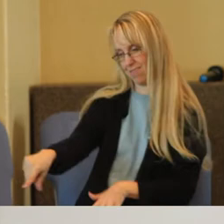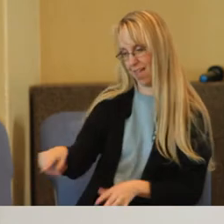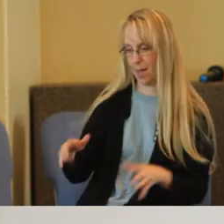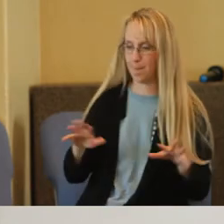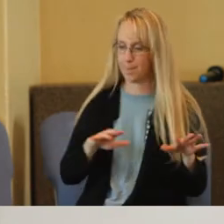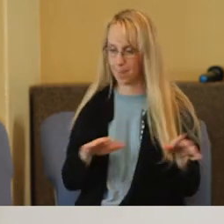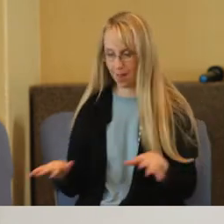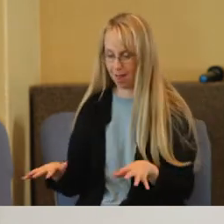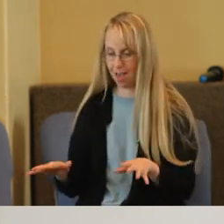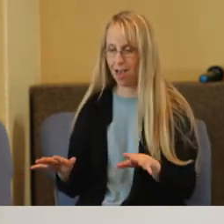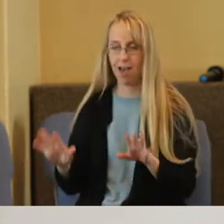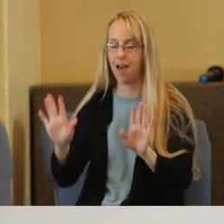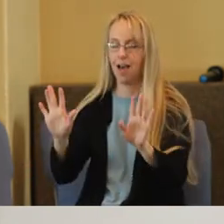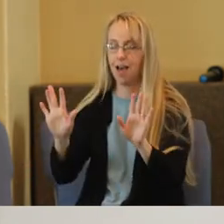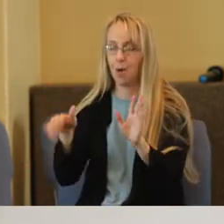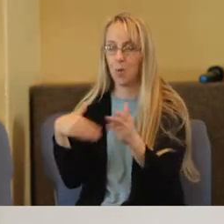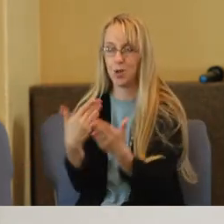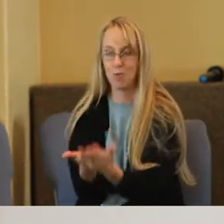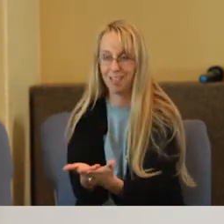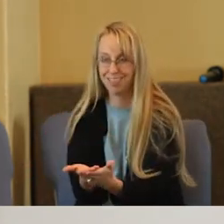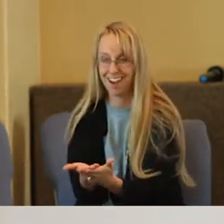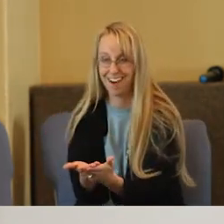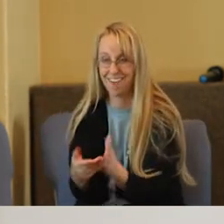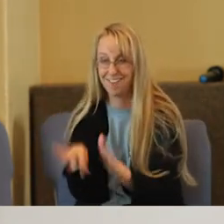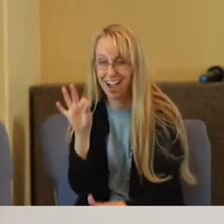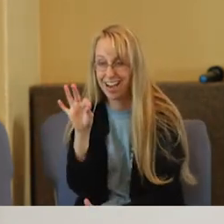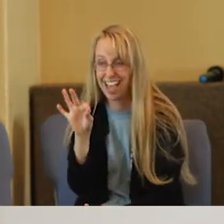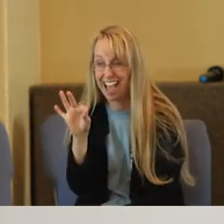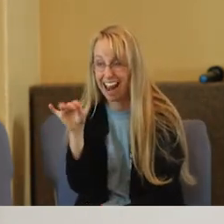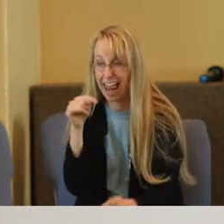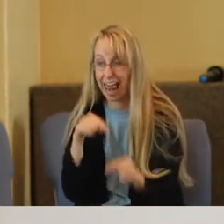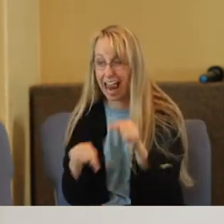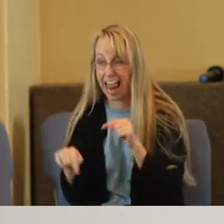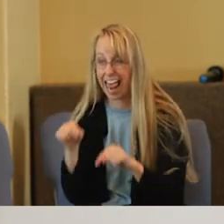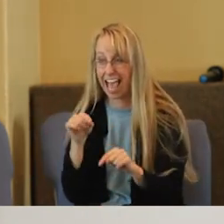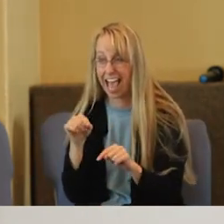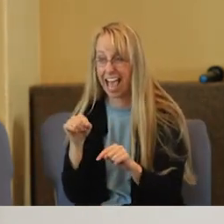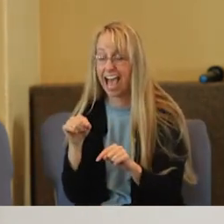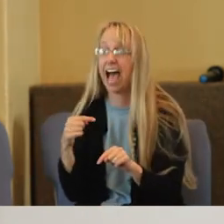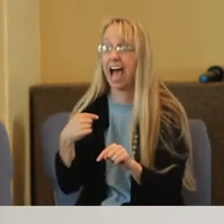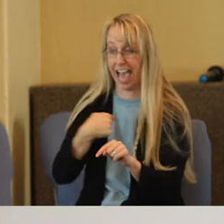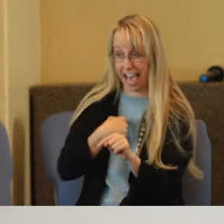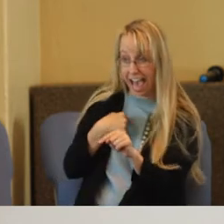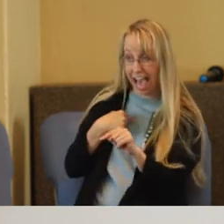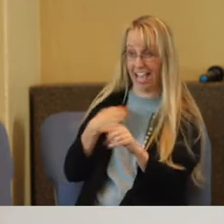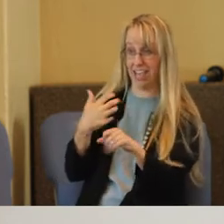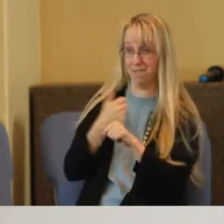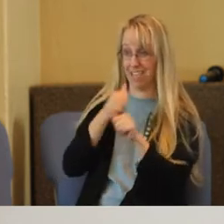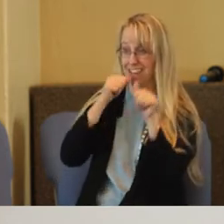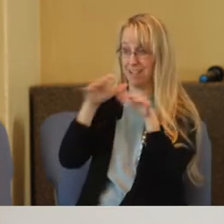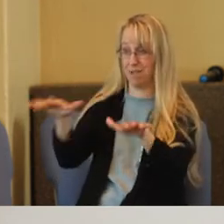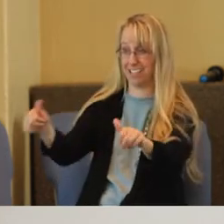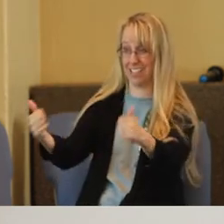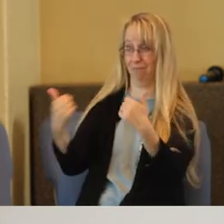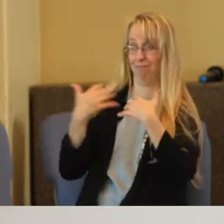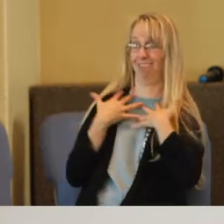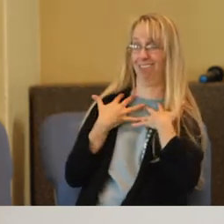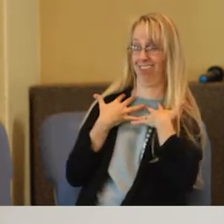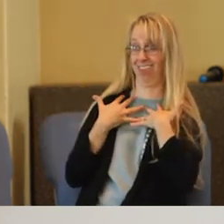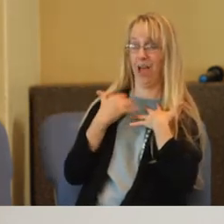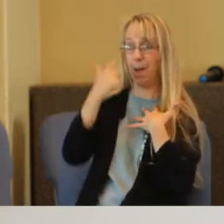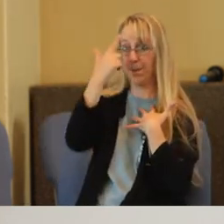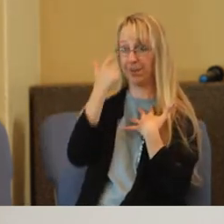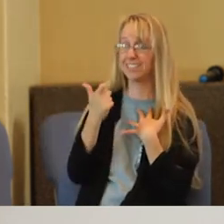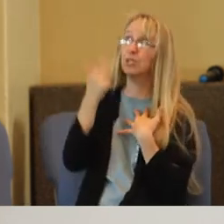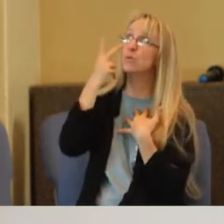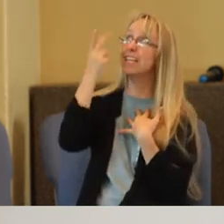people. But when you get there, what you find out is that you're the one that really gets to experience the blessing, because you see how much God has blessed you, and you